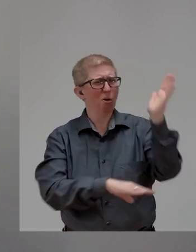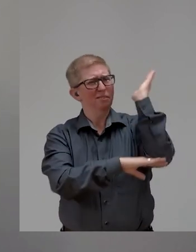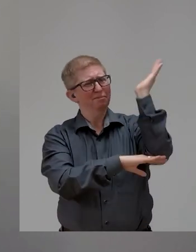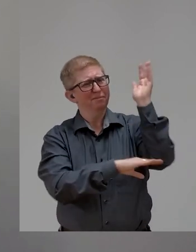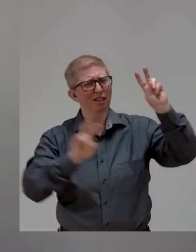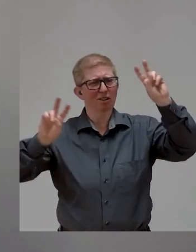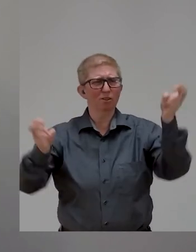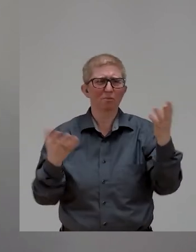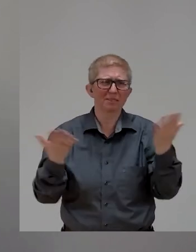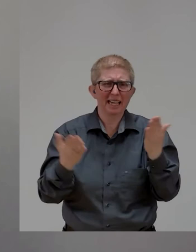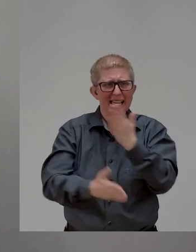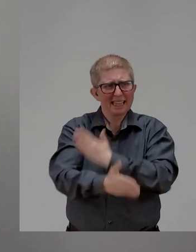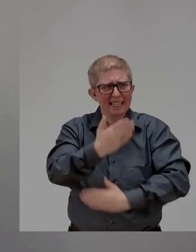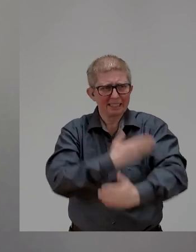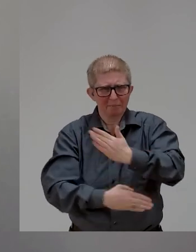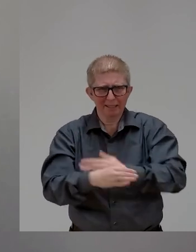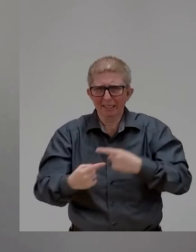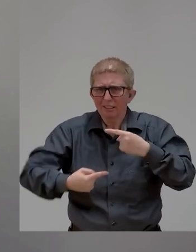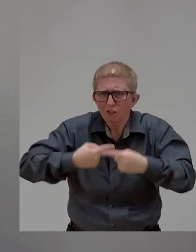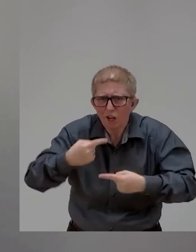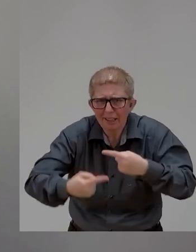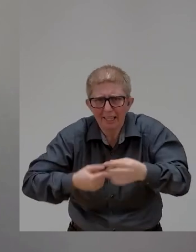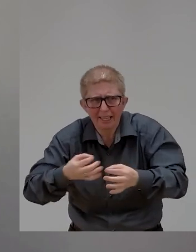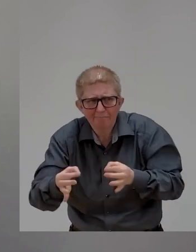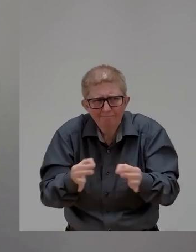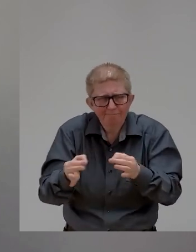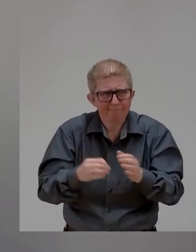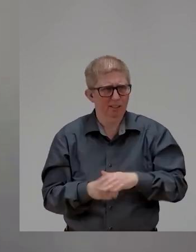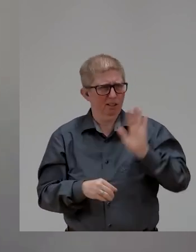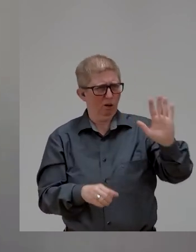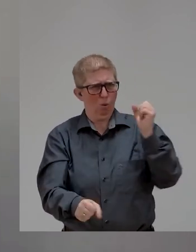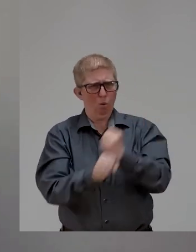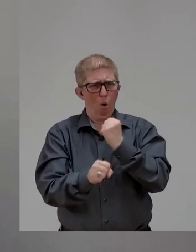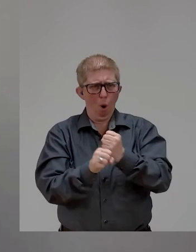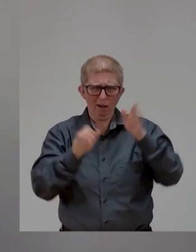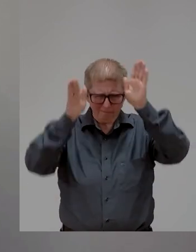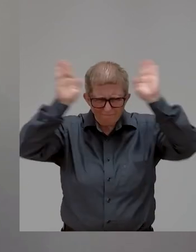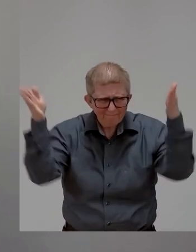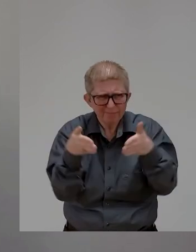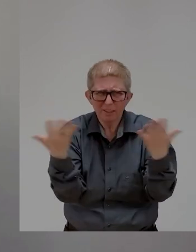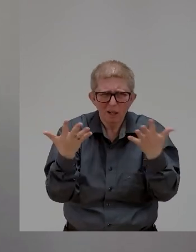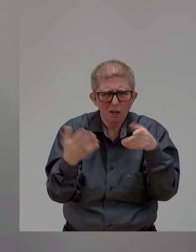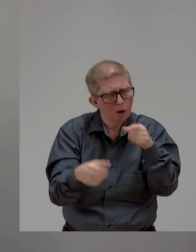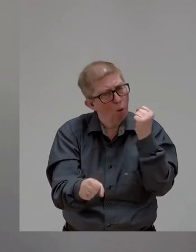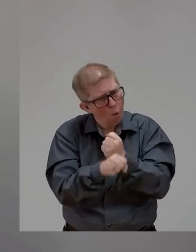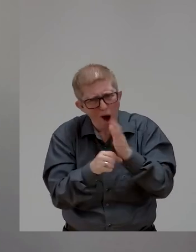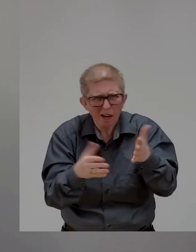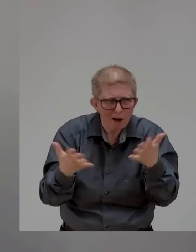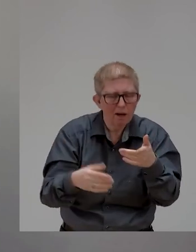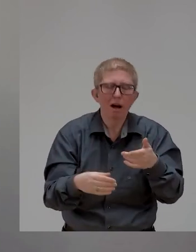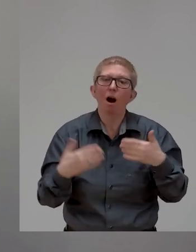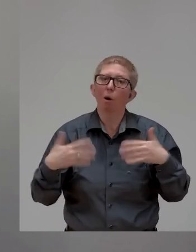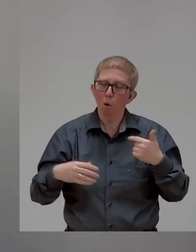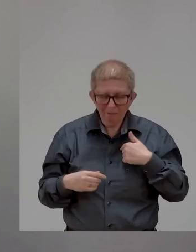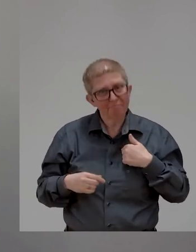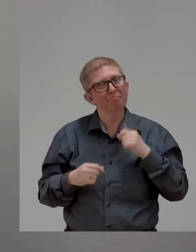strategy, mainstreaming your work and how you work. And I think that that idea